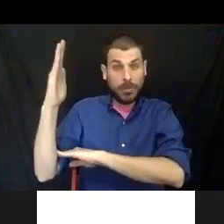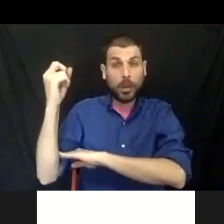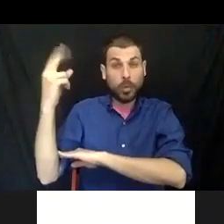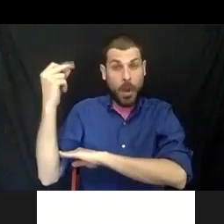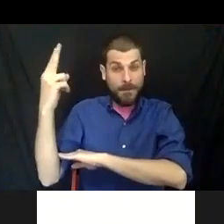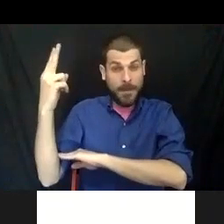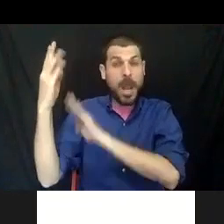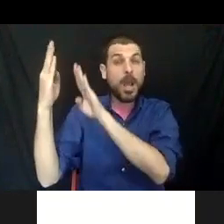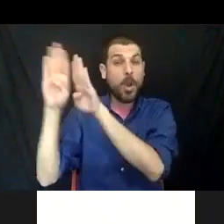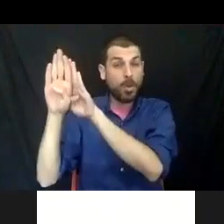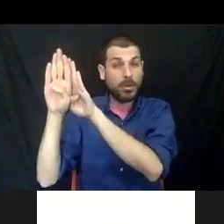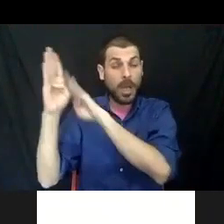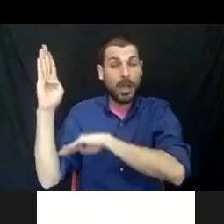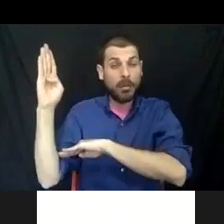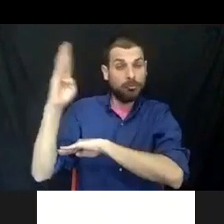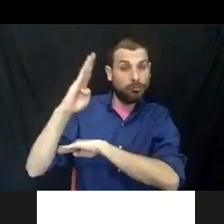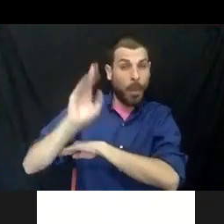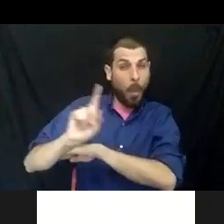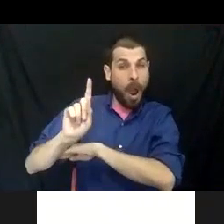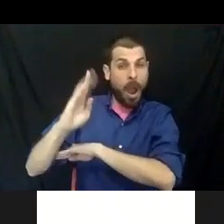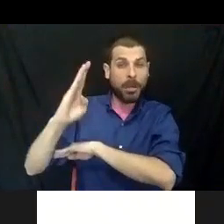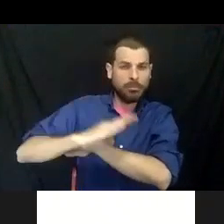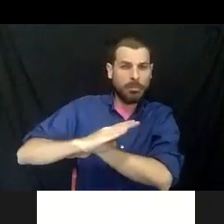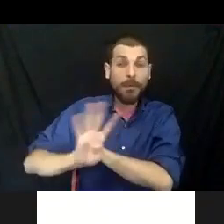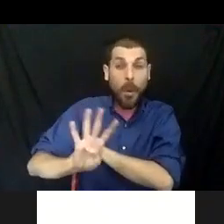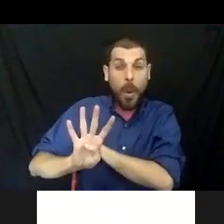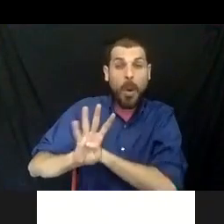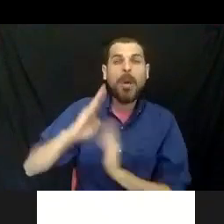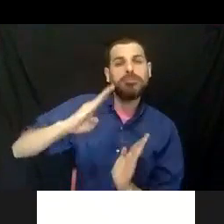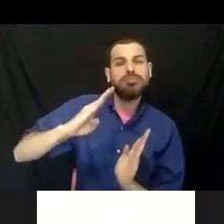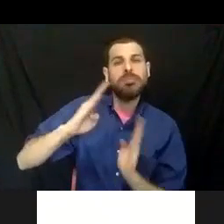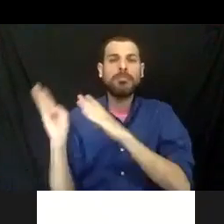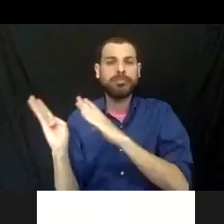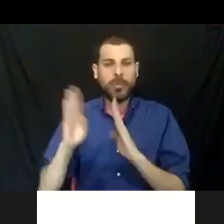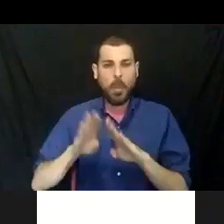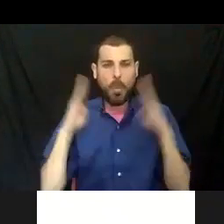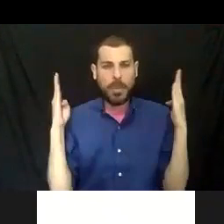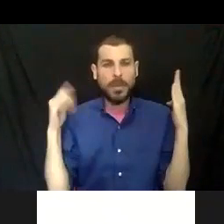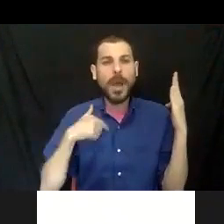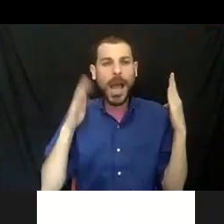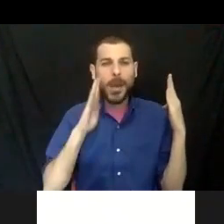again from 1 p.m. to 4 p.m. And I'm going to try to